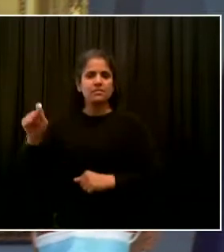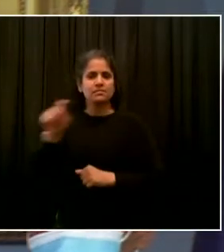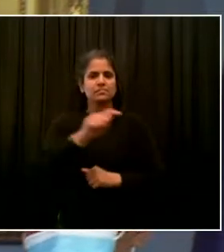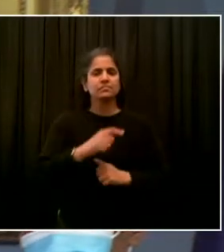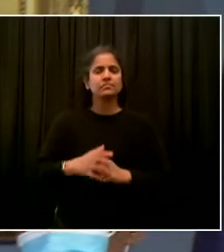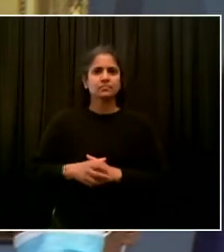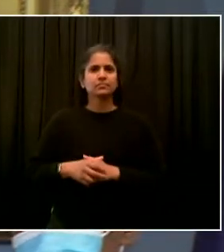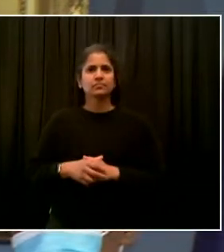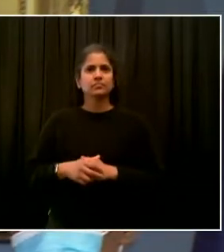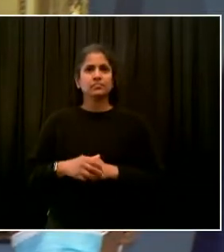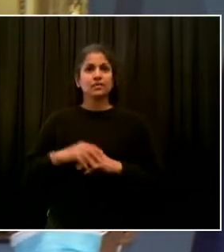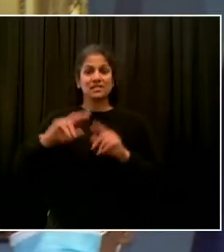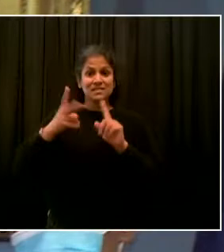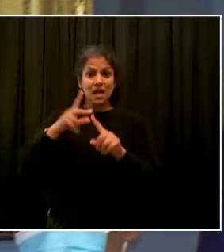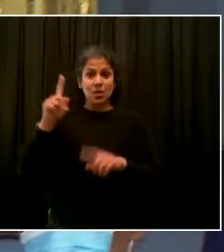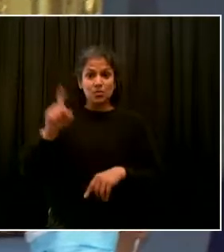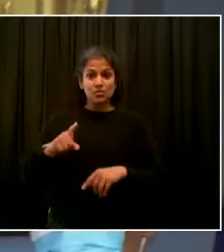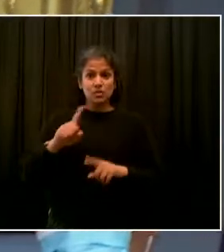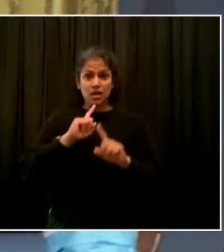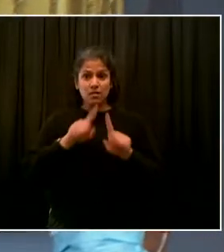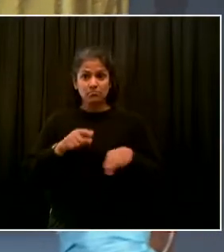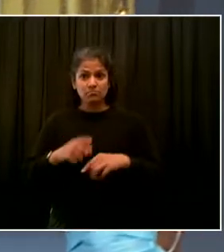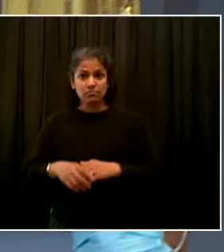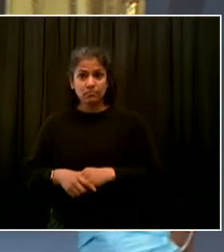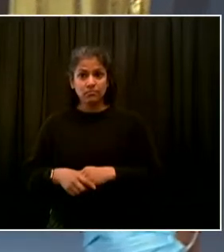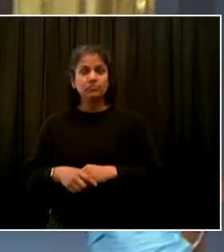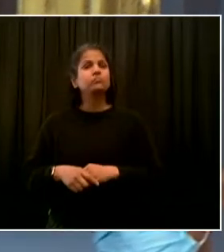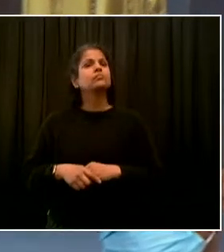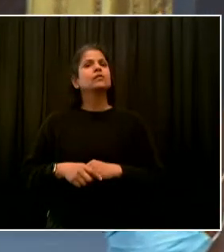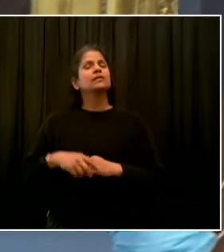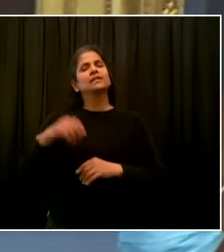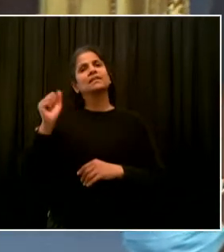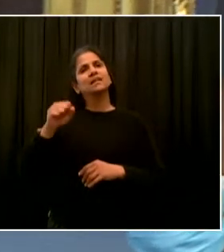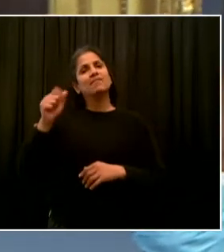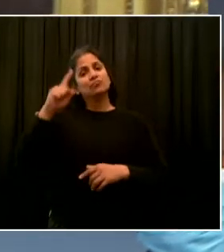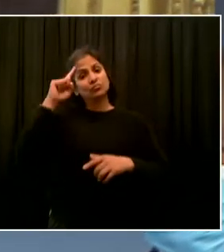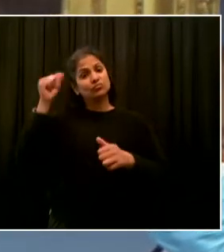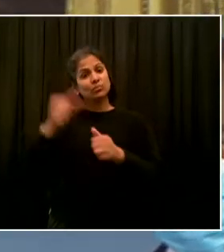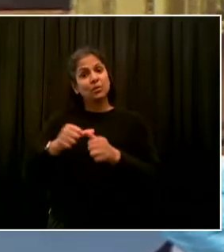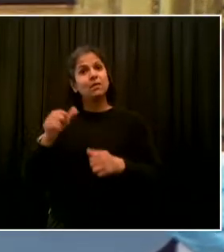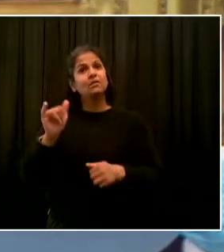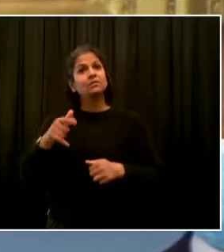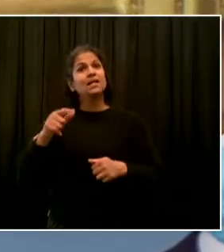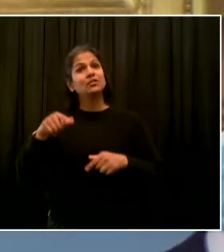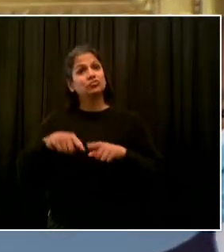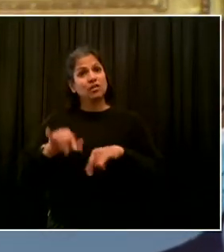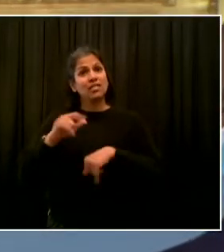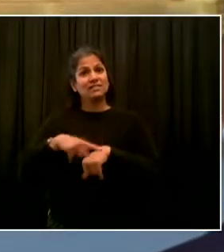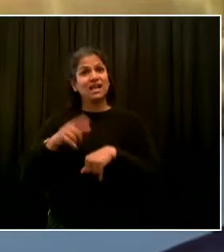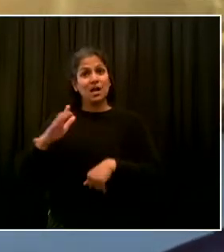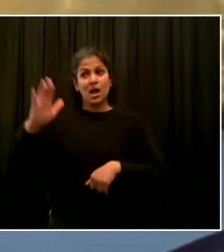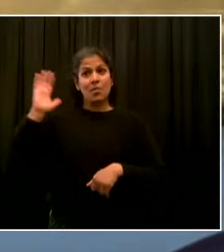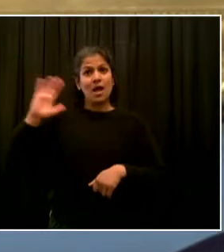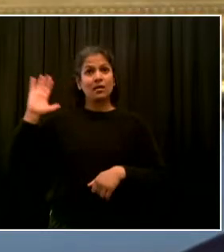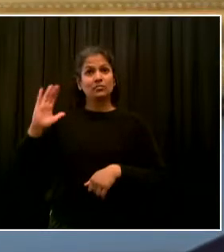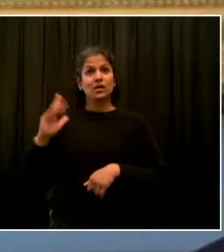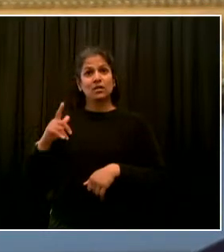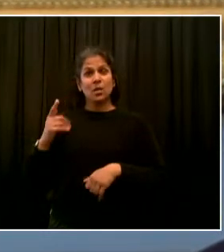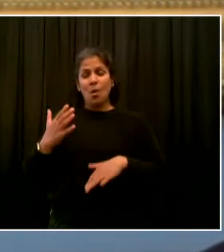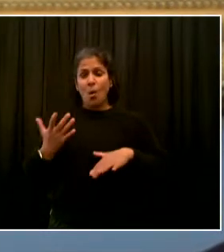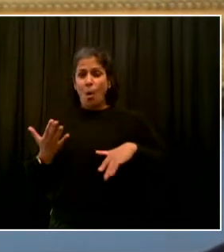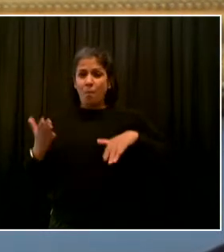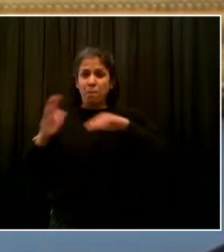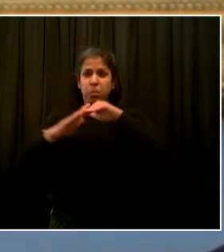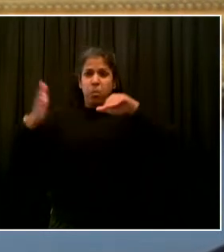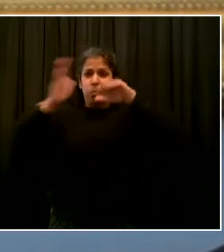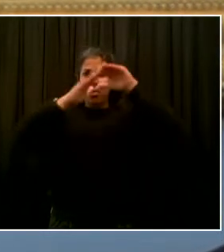Yeah, so you have to remember that time we had explosive growth that we had never had before